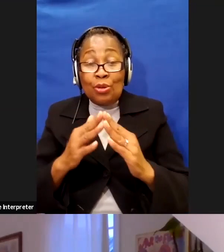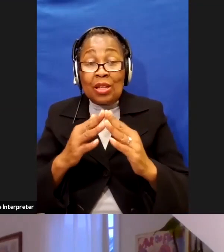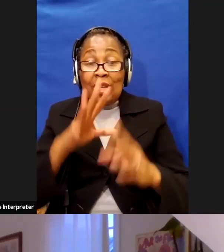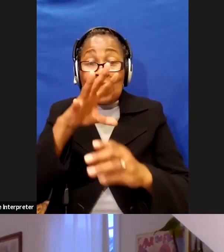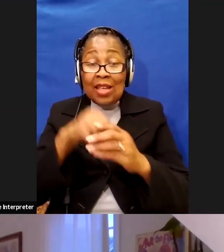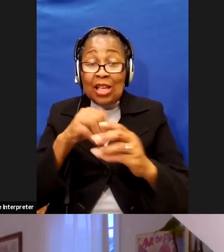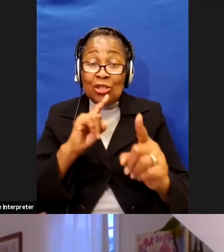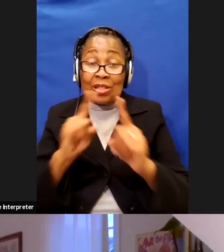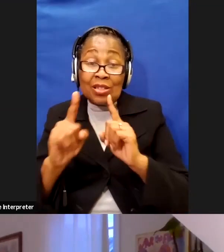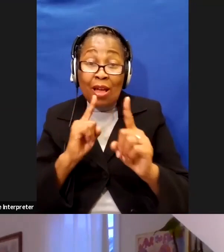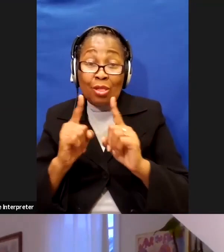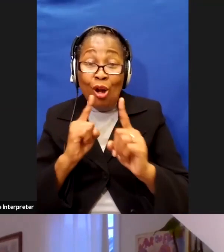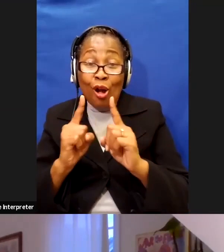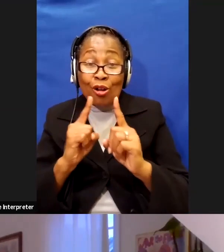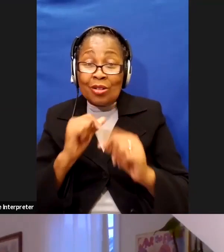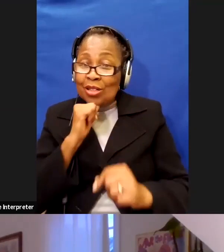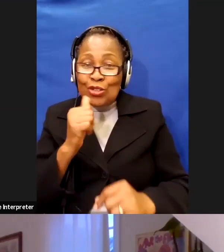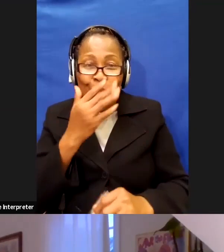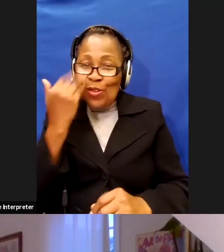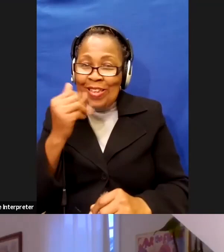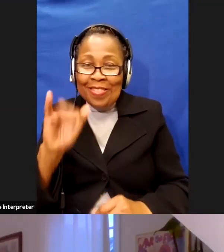them. So don't forget that.